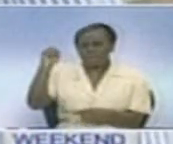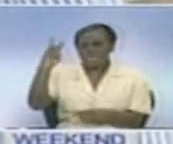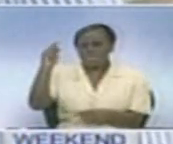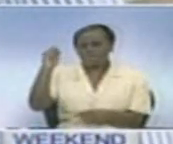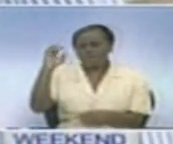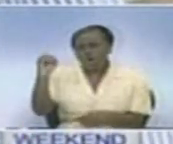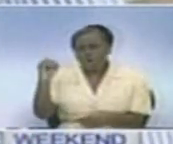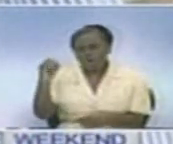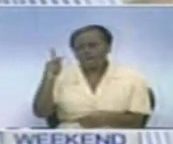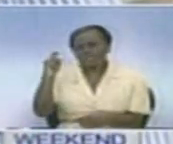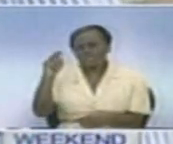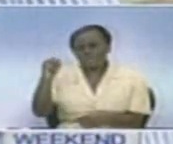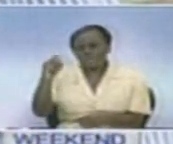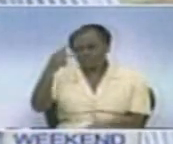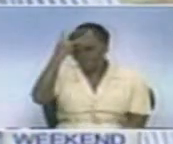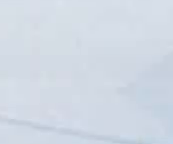KTN, Kitengela.